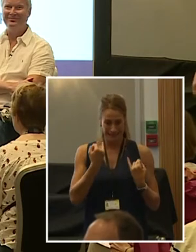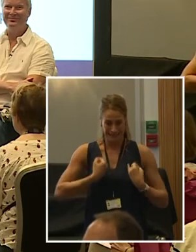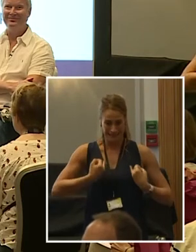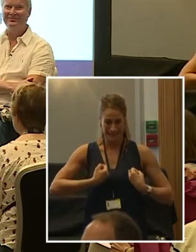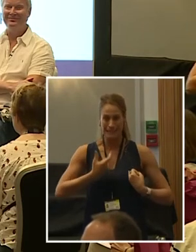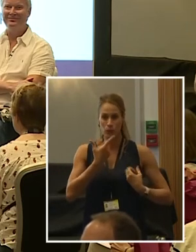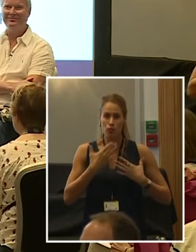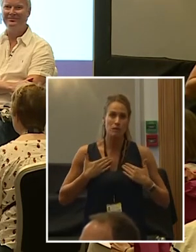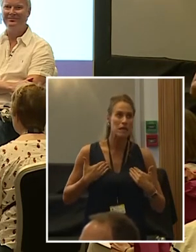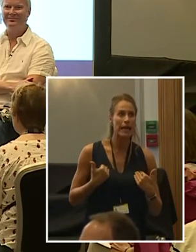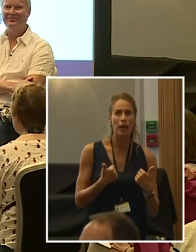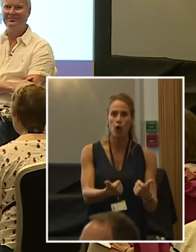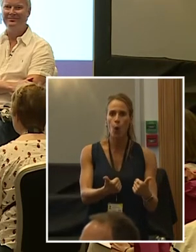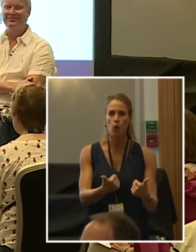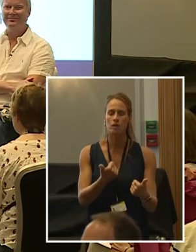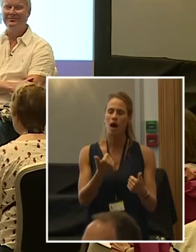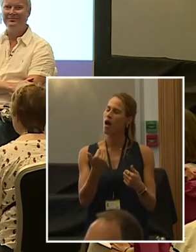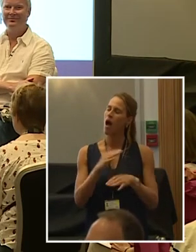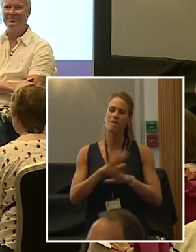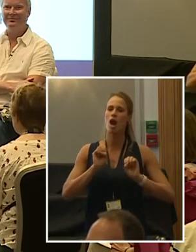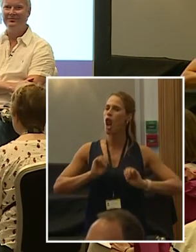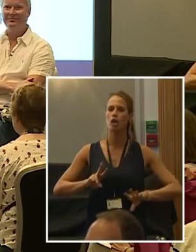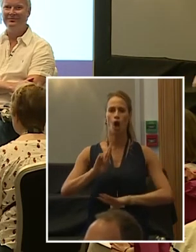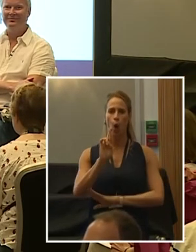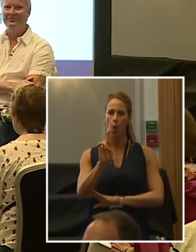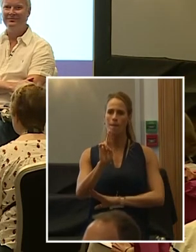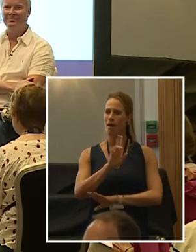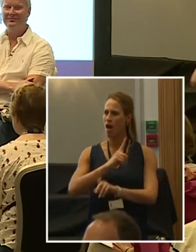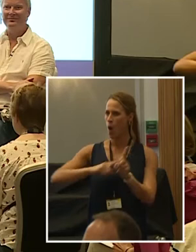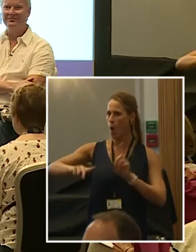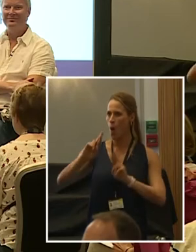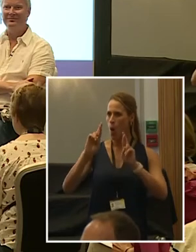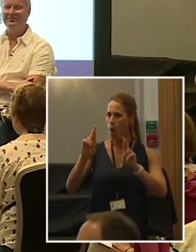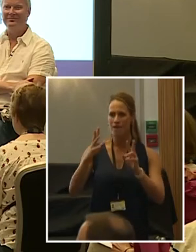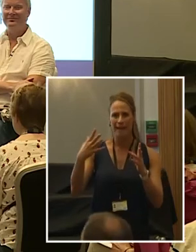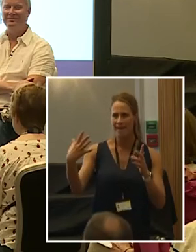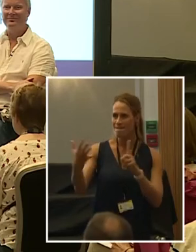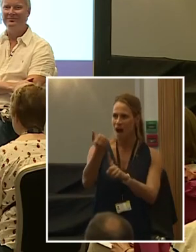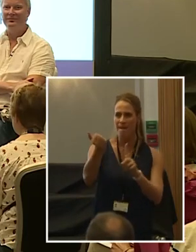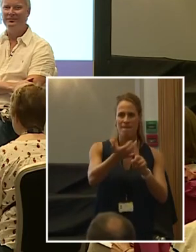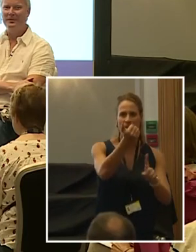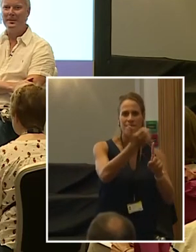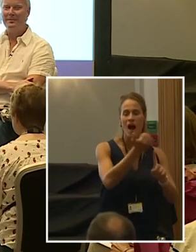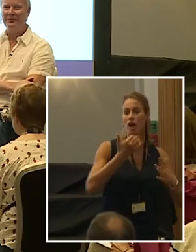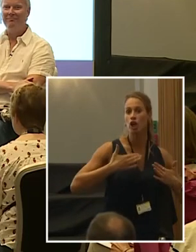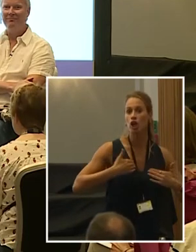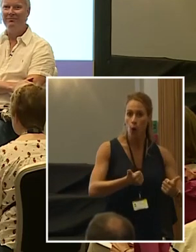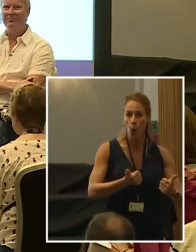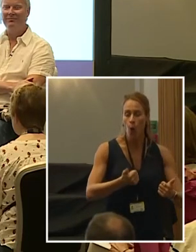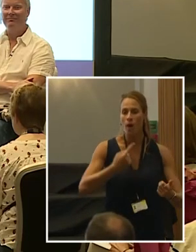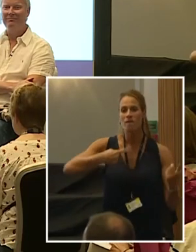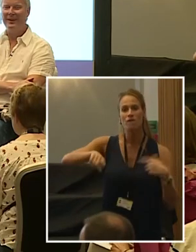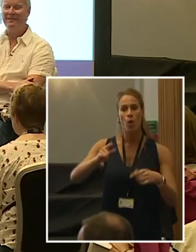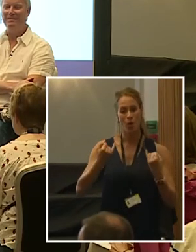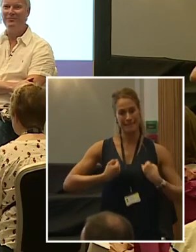of RIDs. And hopefully they'll find one for every single one on that spectrum of the different X-linked, whatever you want to call